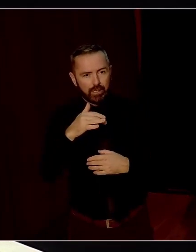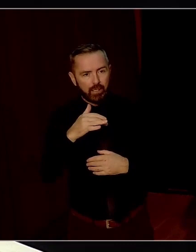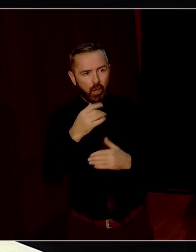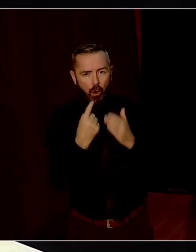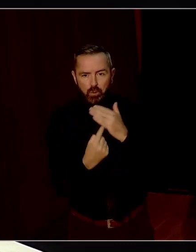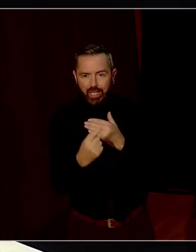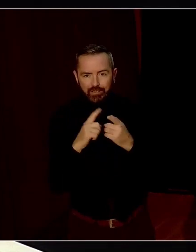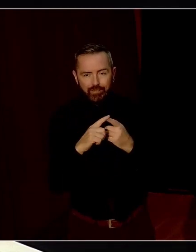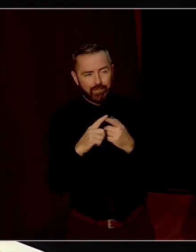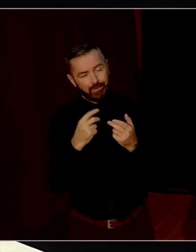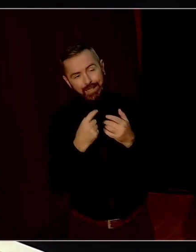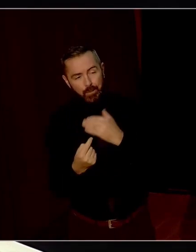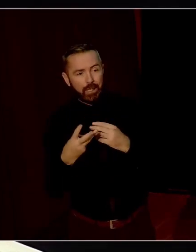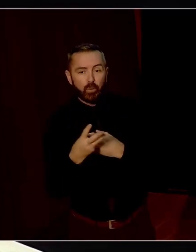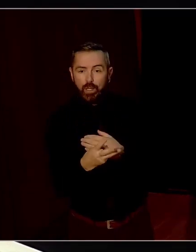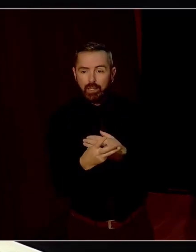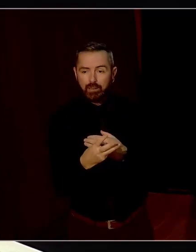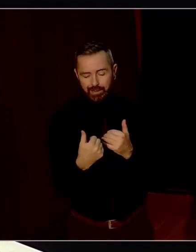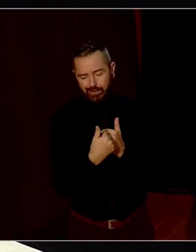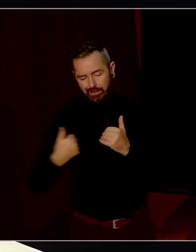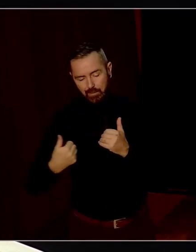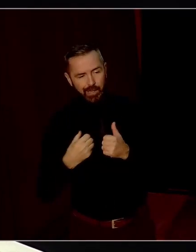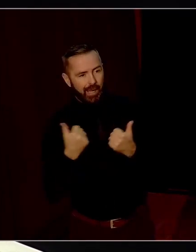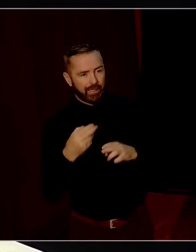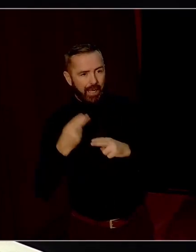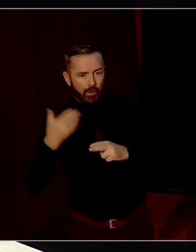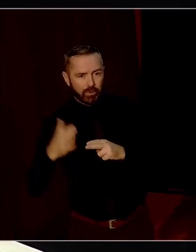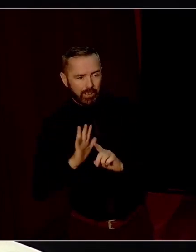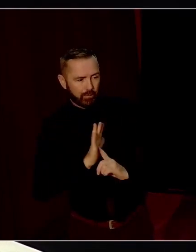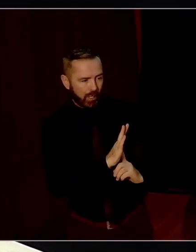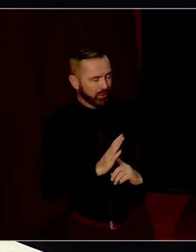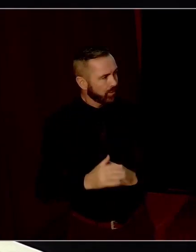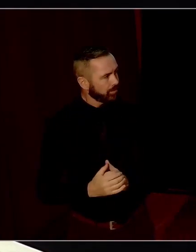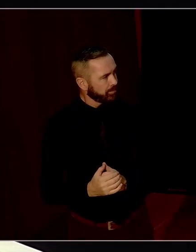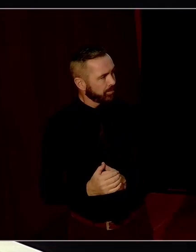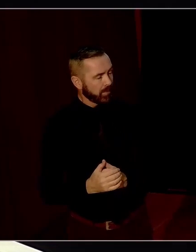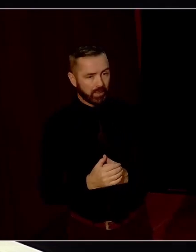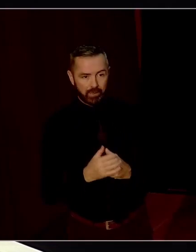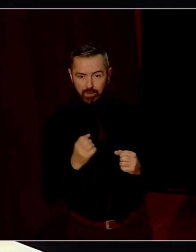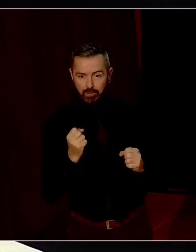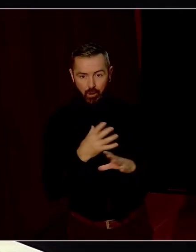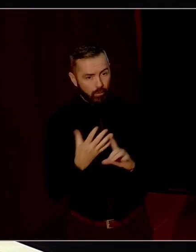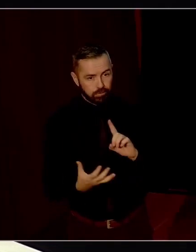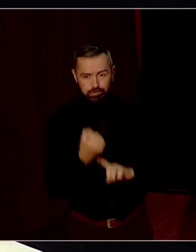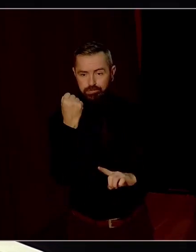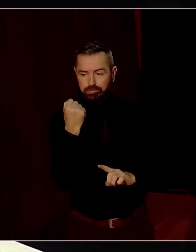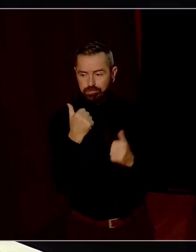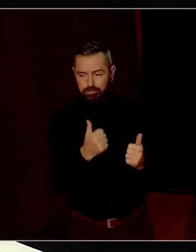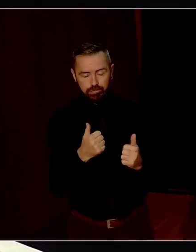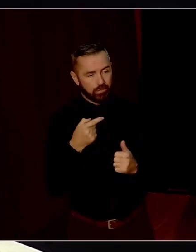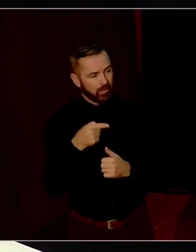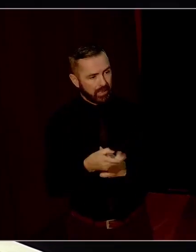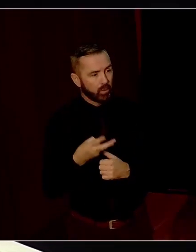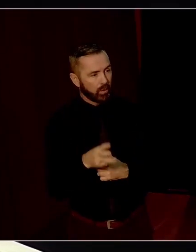independent way, ring-fenced from any external pressures. All have been successful, and this one